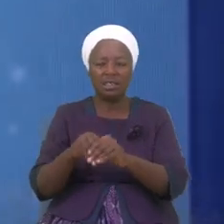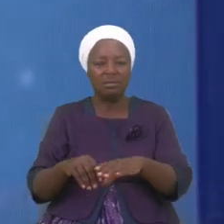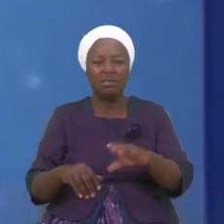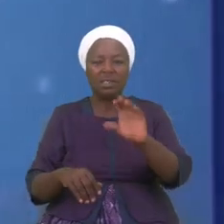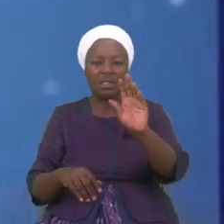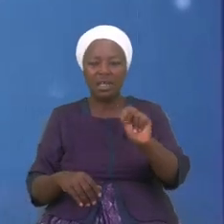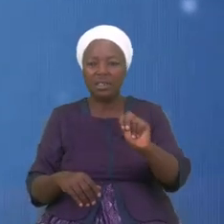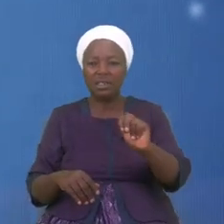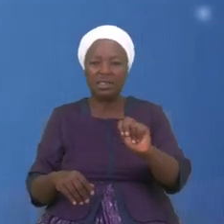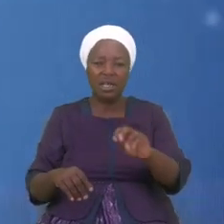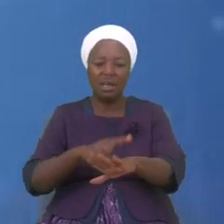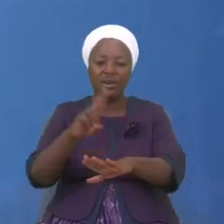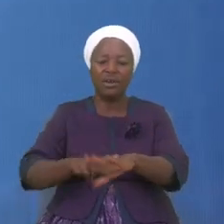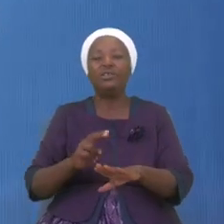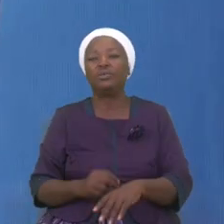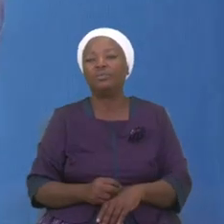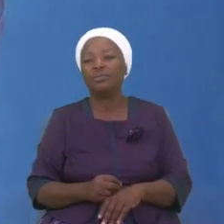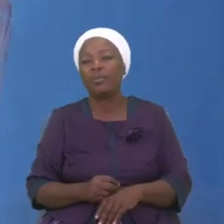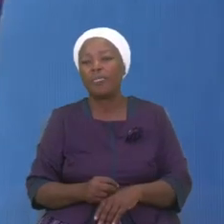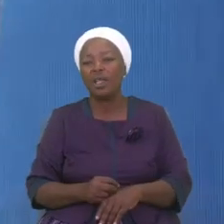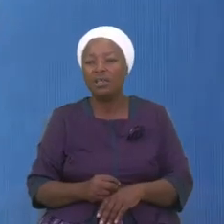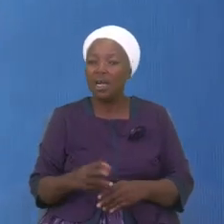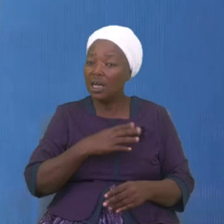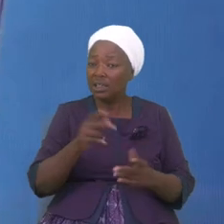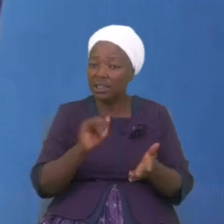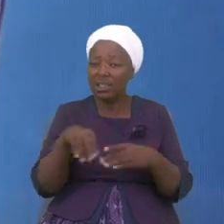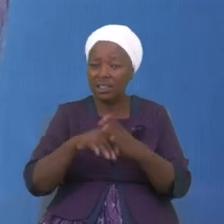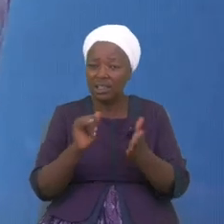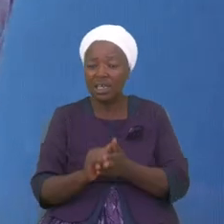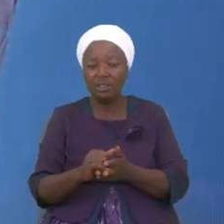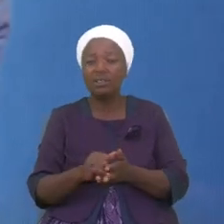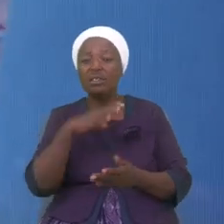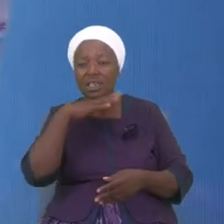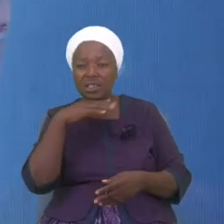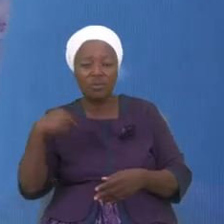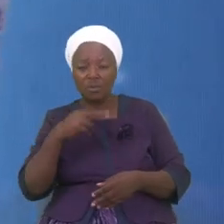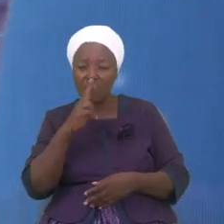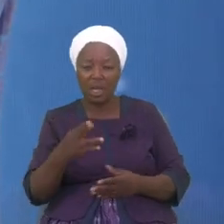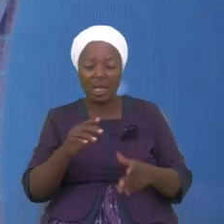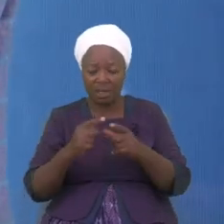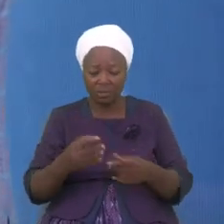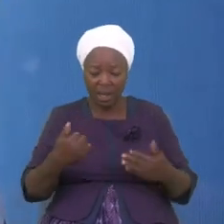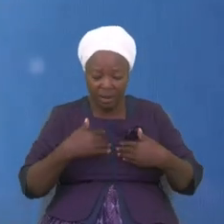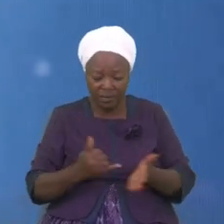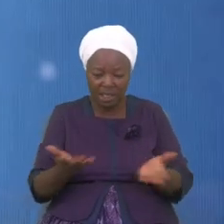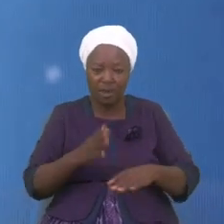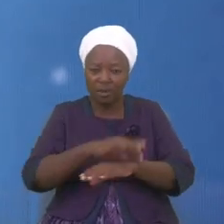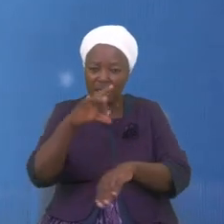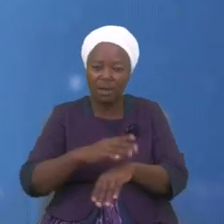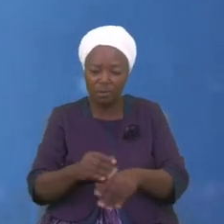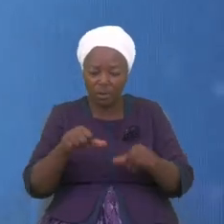here, and the corruption that got into us, and the corruption we're swimming in, and the corruption that has destroyed